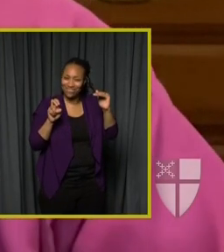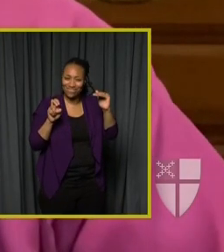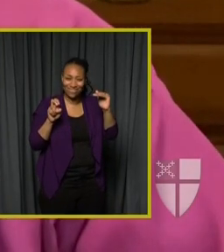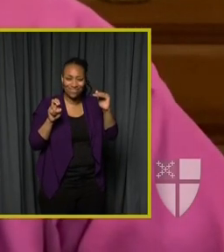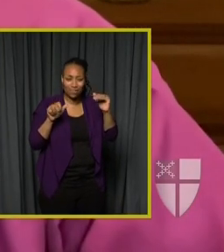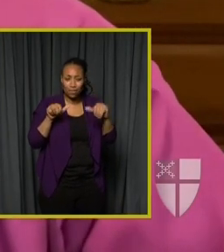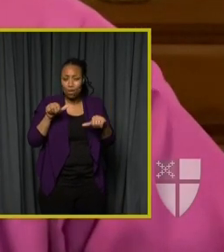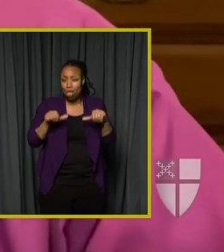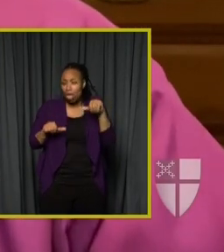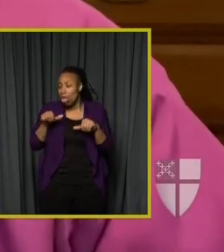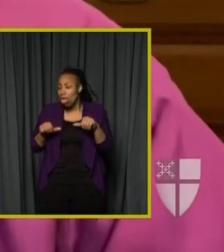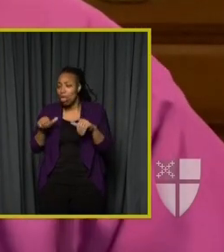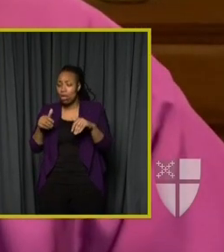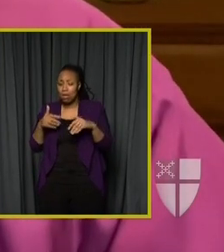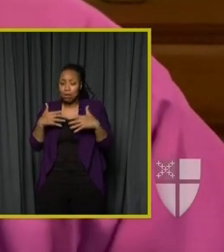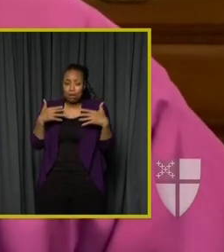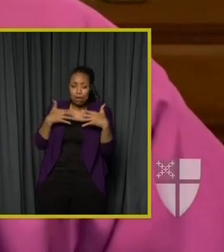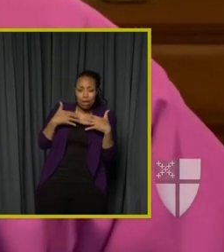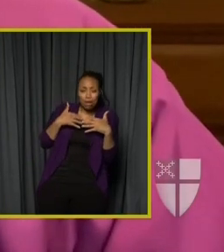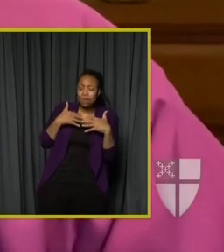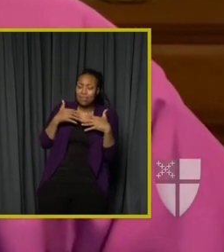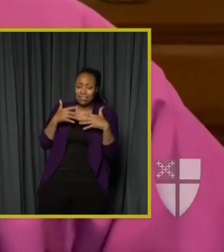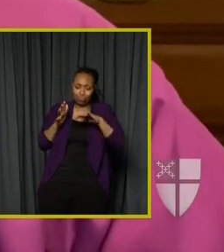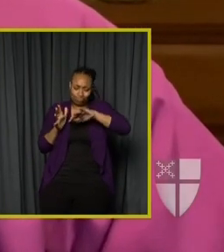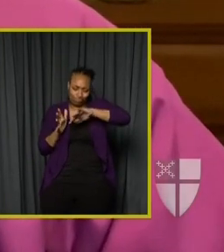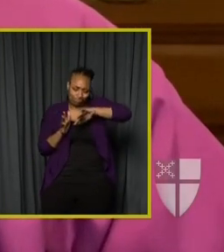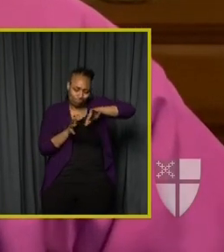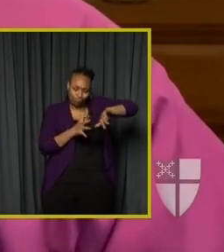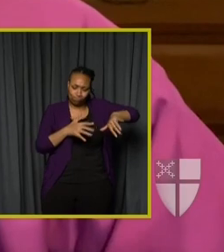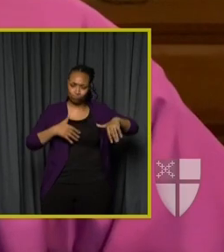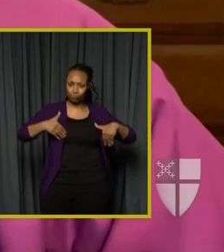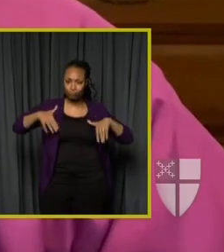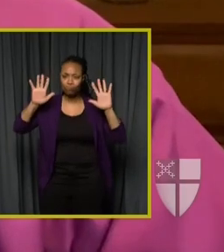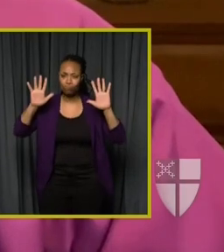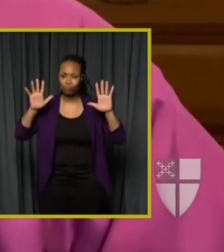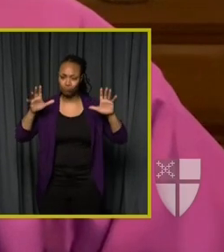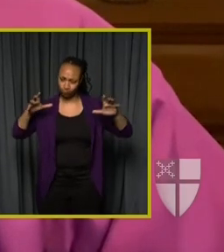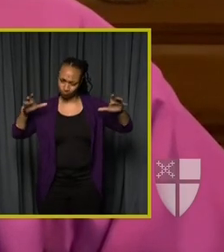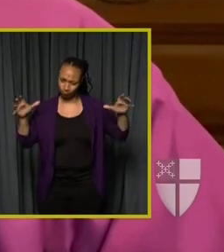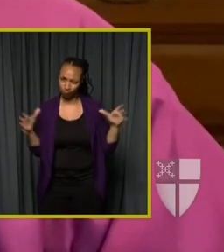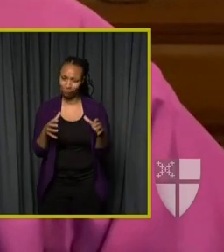sacrificial. Because we love, we march.